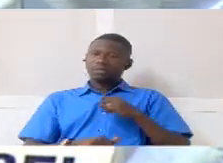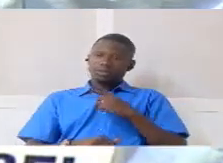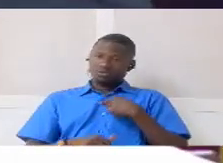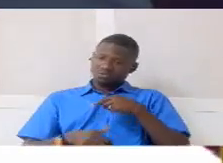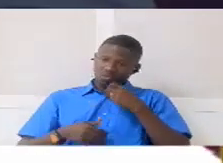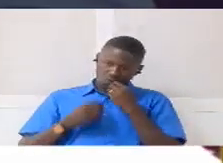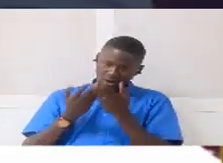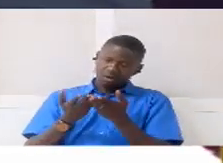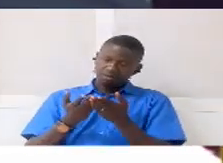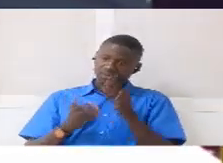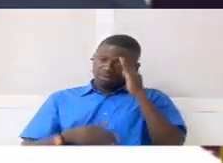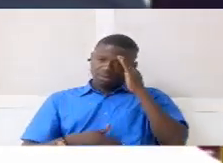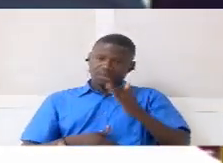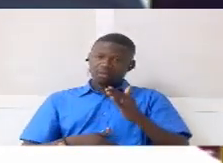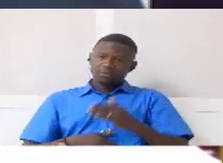Thank you.